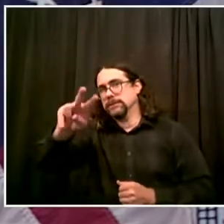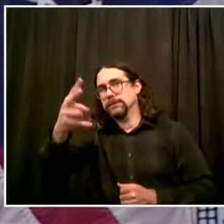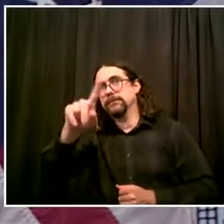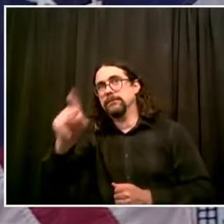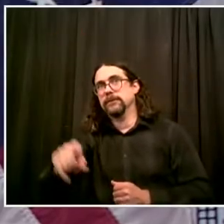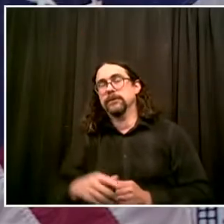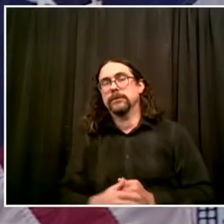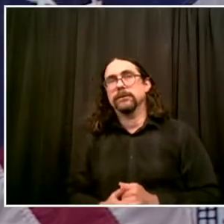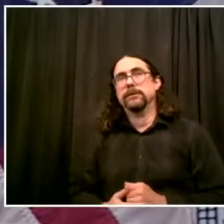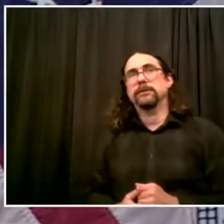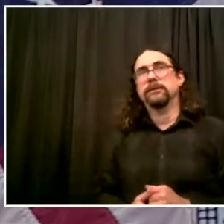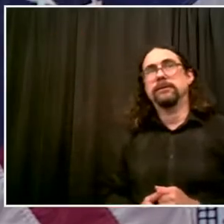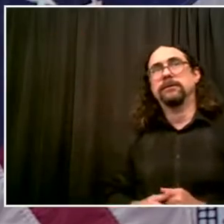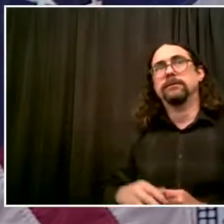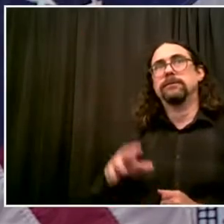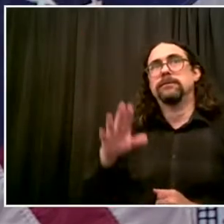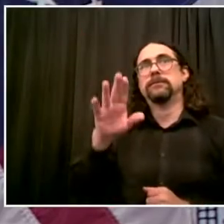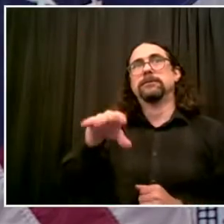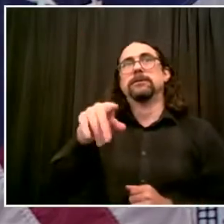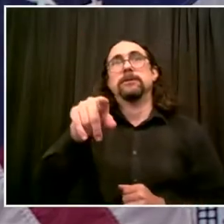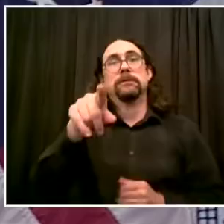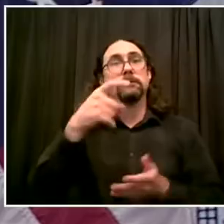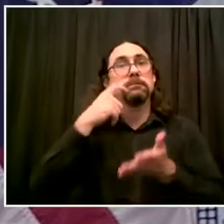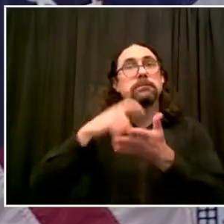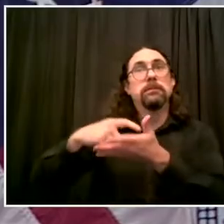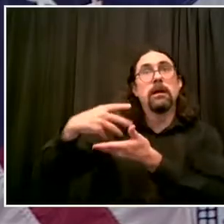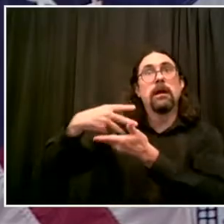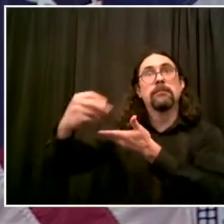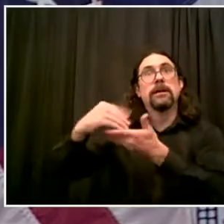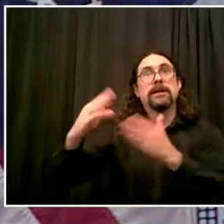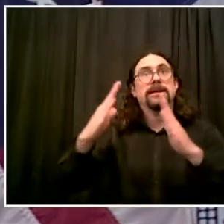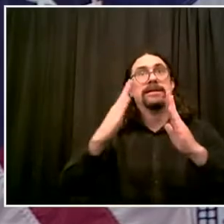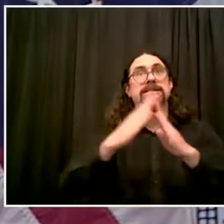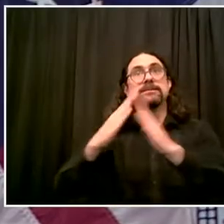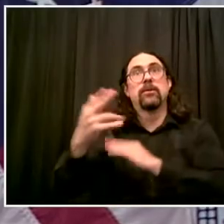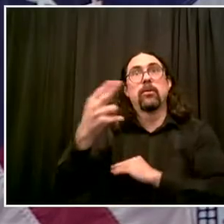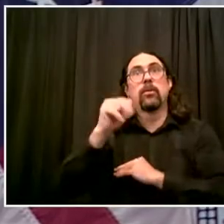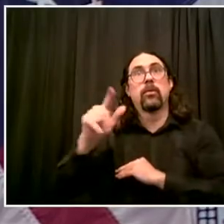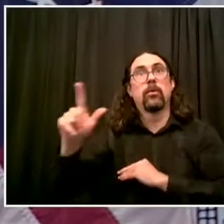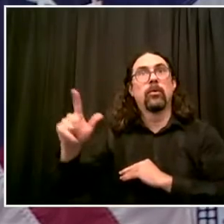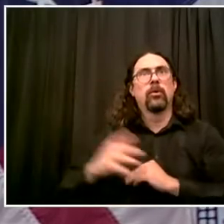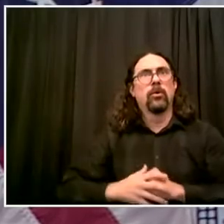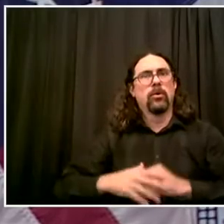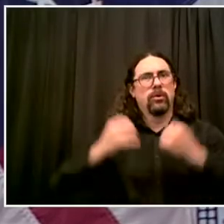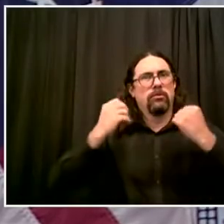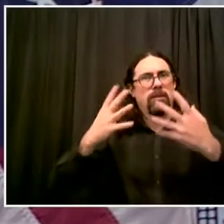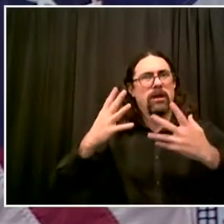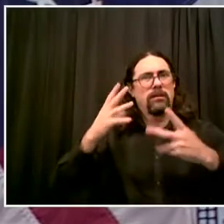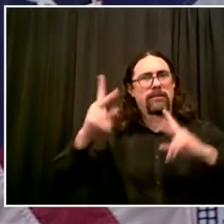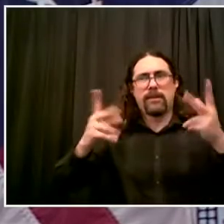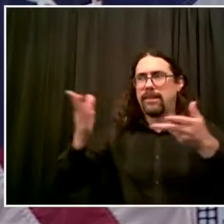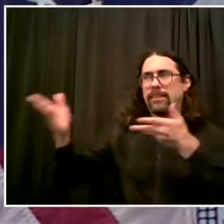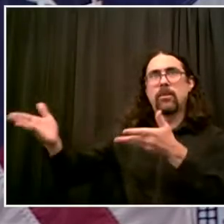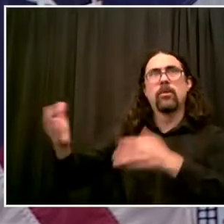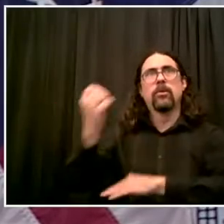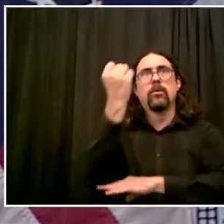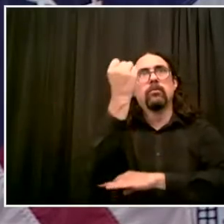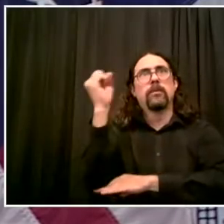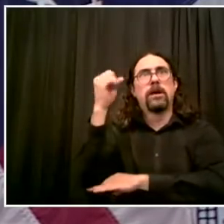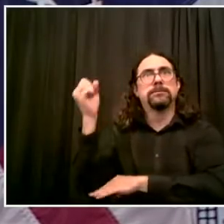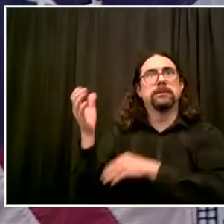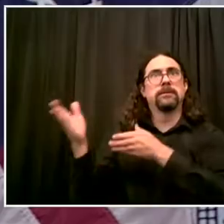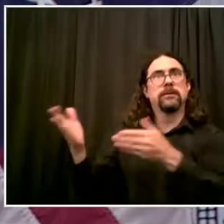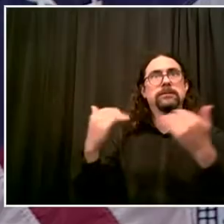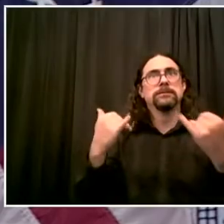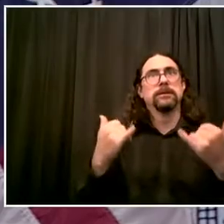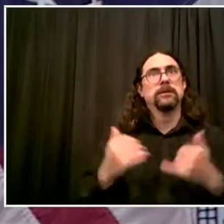And second, you've said that you'd shift money from the NYPD budget to youth and social services. Will you cut anywhere close